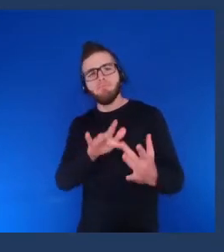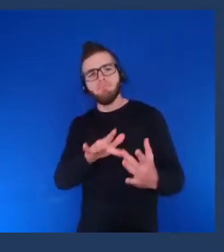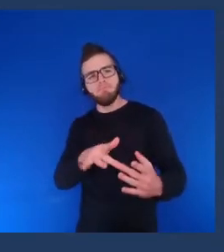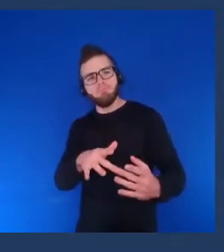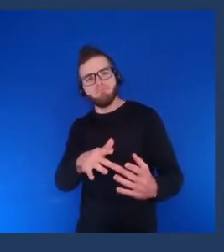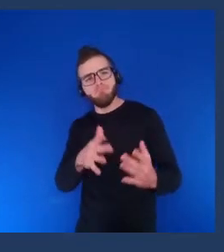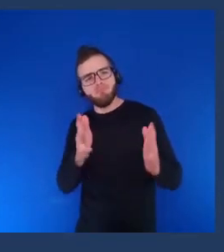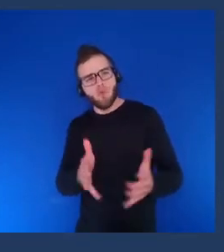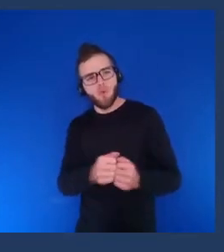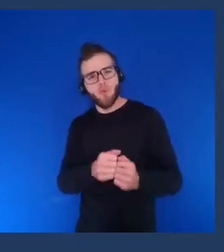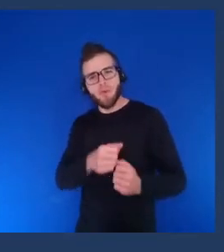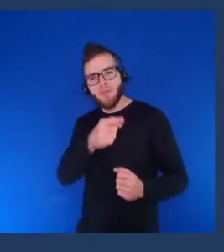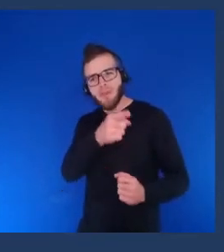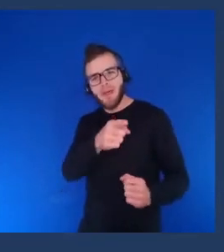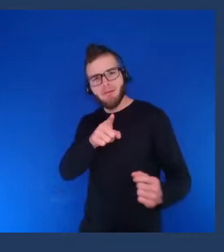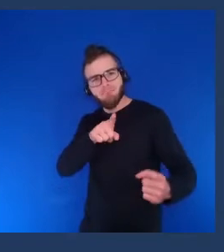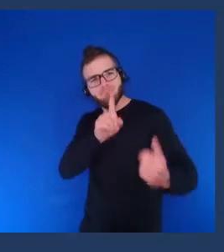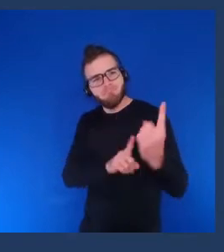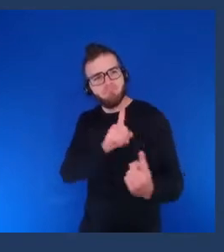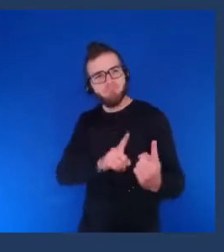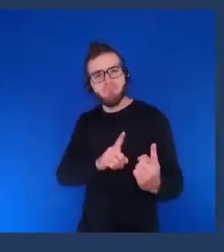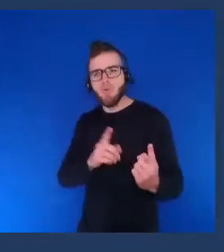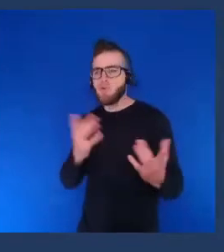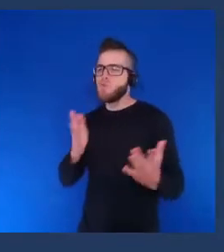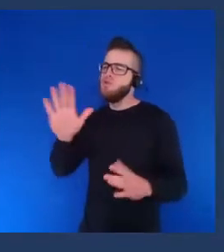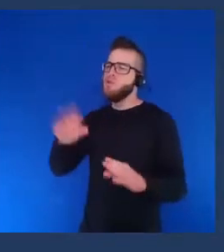what advice would you give to them?